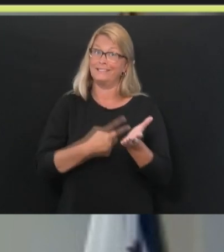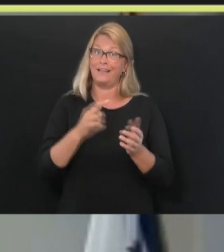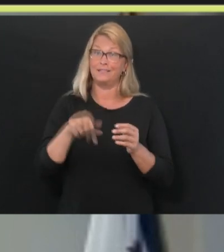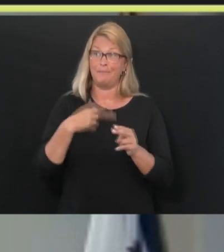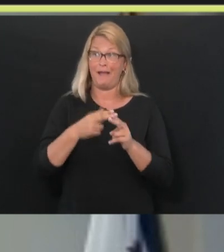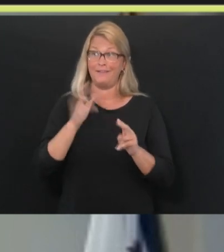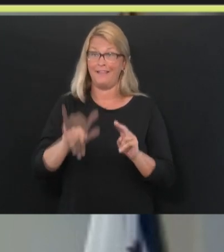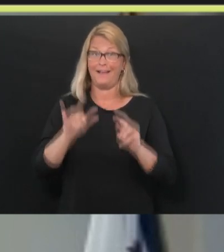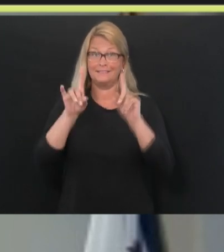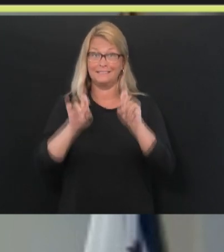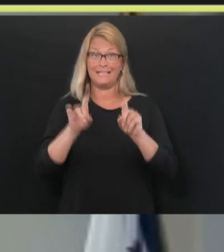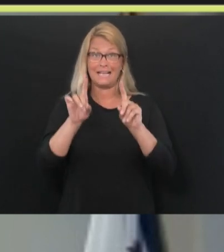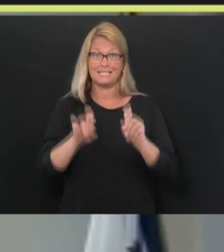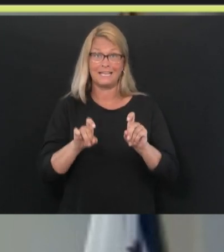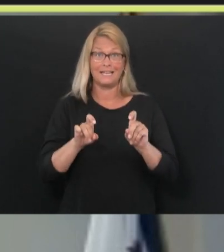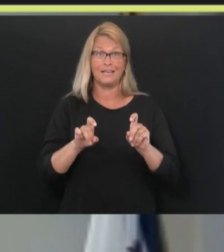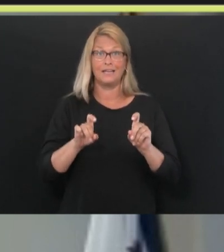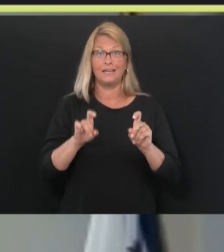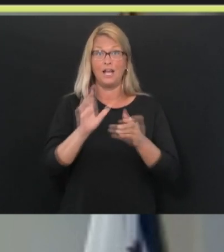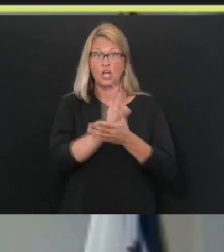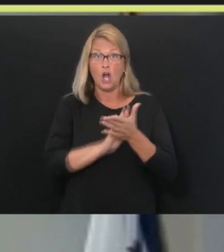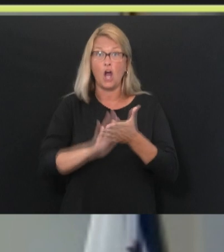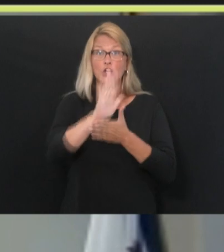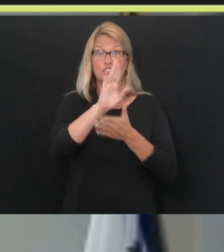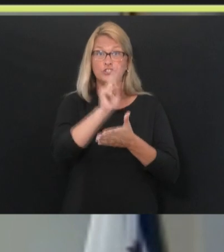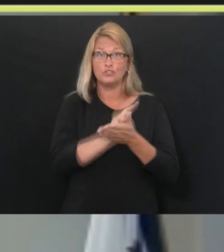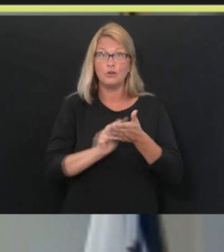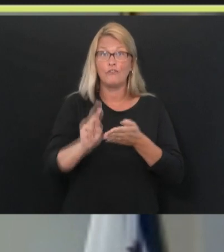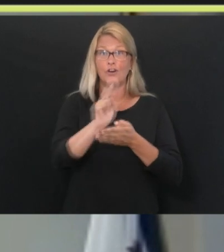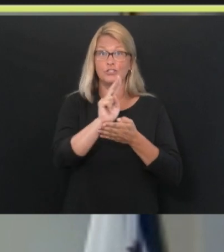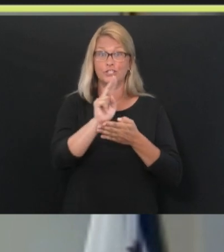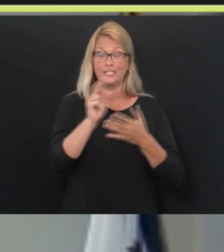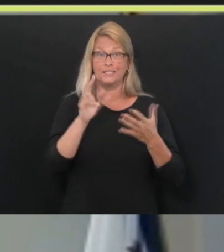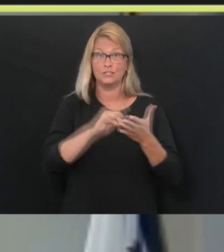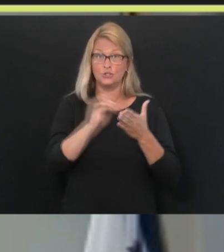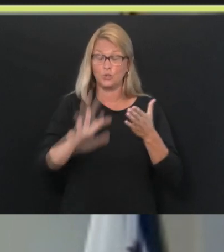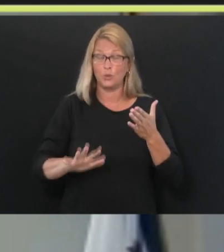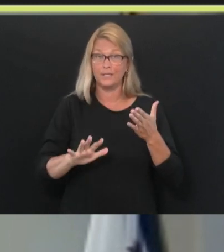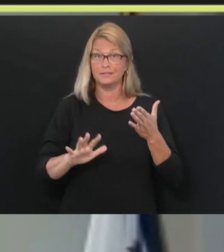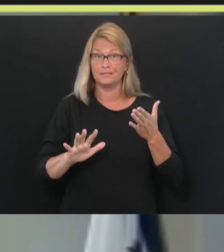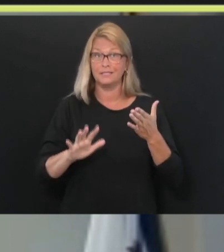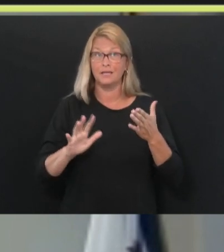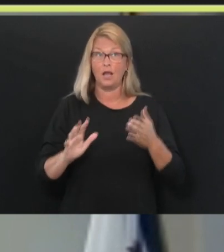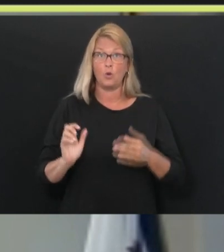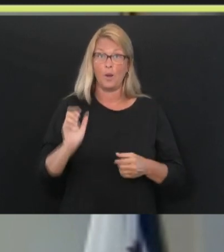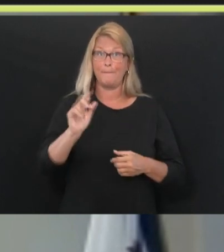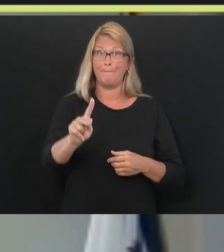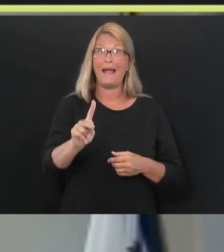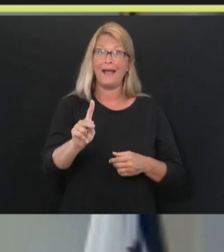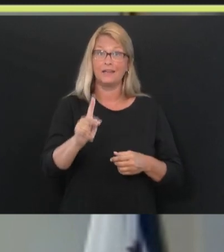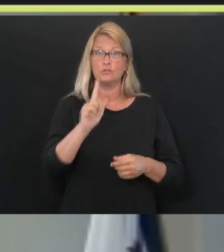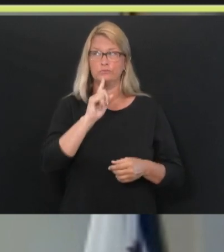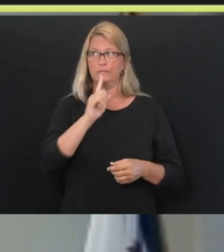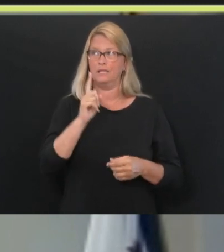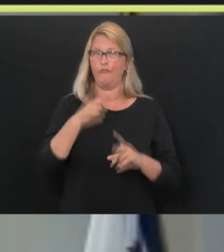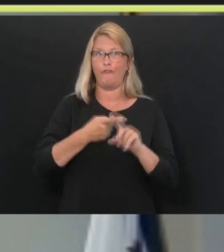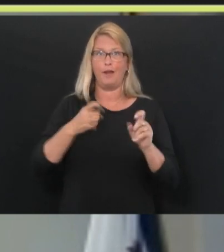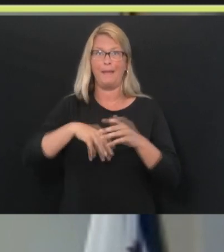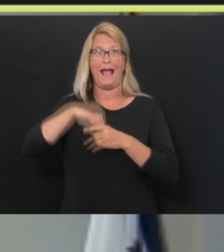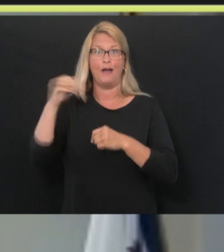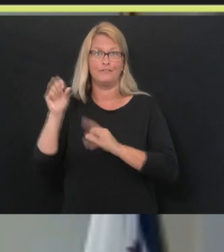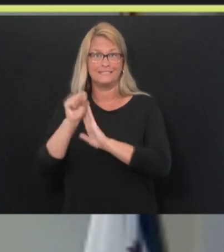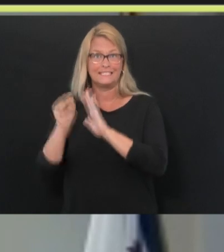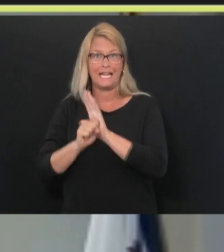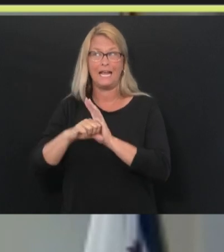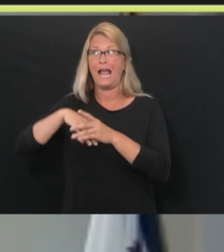looking right now at testing colleges and university students who are coming back in, especially those from out of state. and out